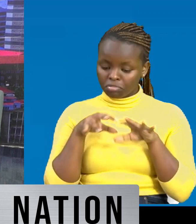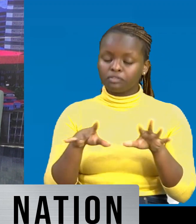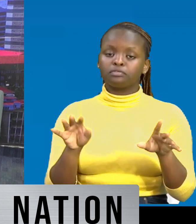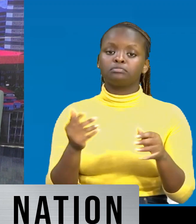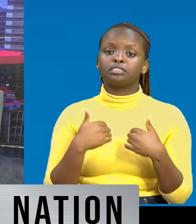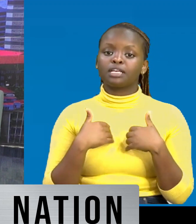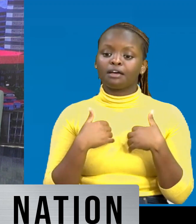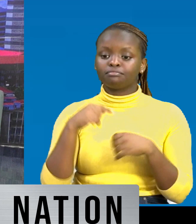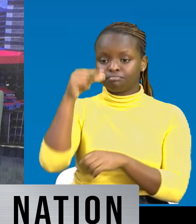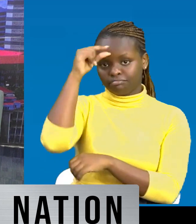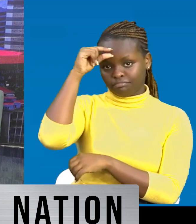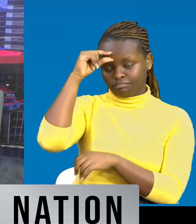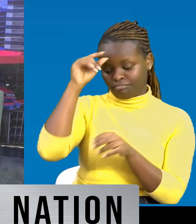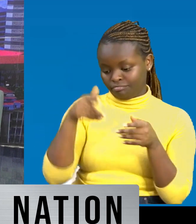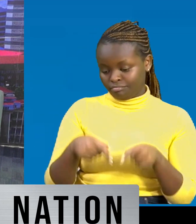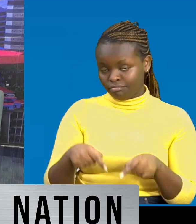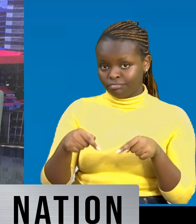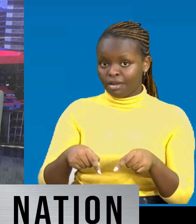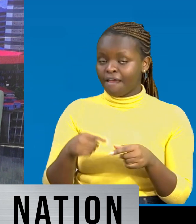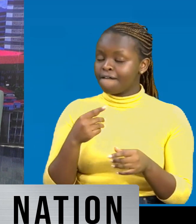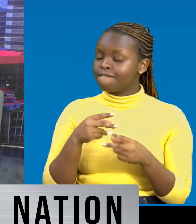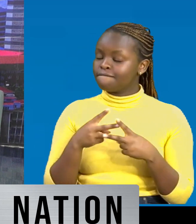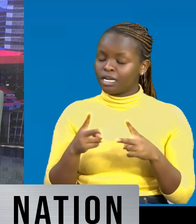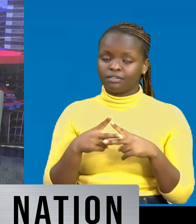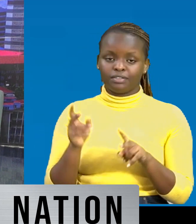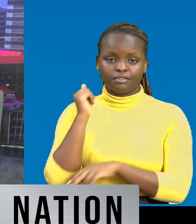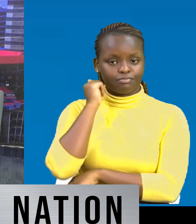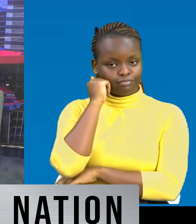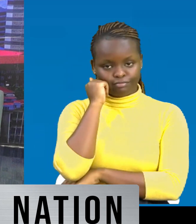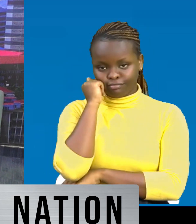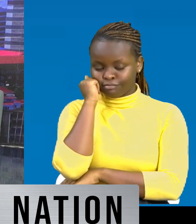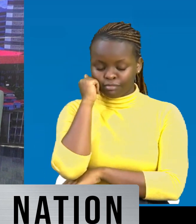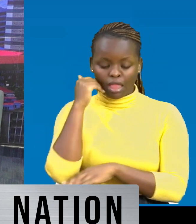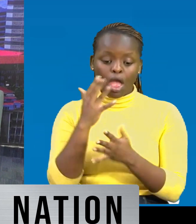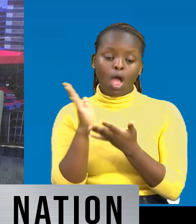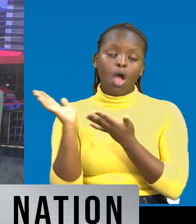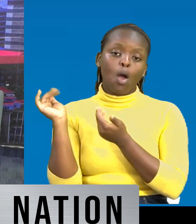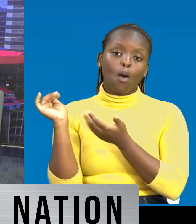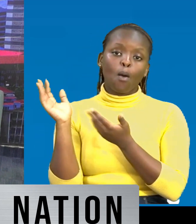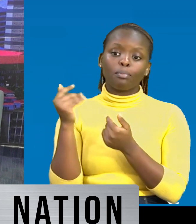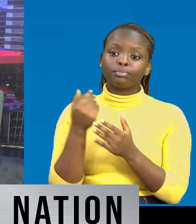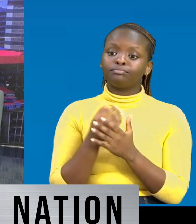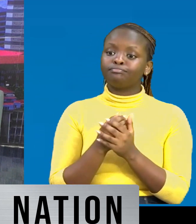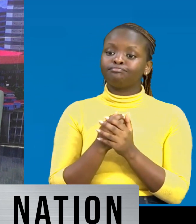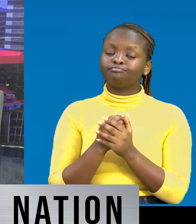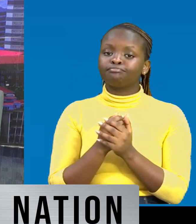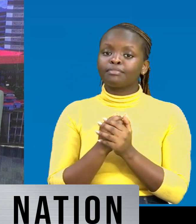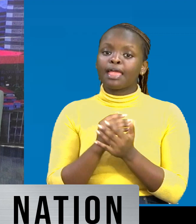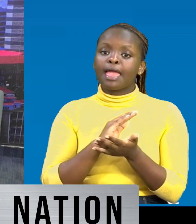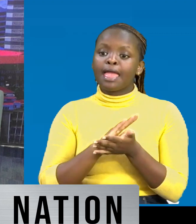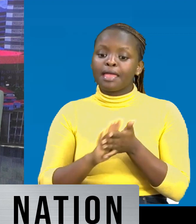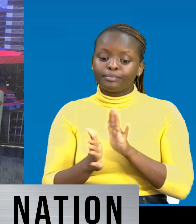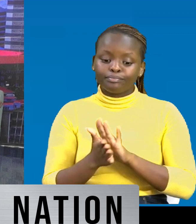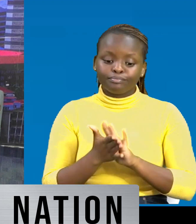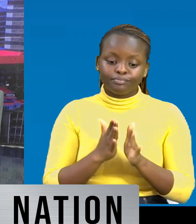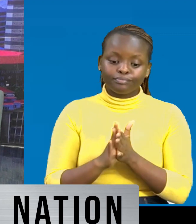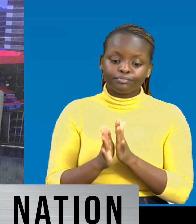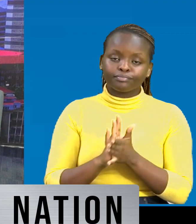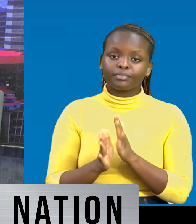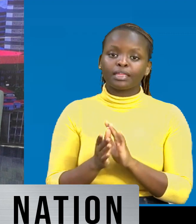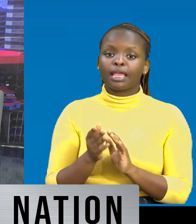government of today. It's very, very unfortunate. I hope that he disowns those statements, and is also disowned by his